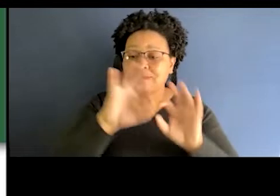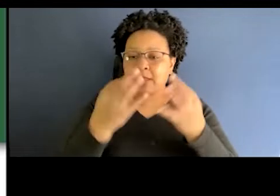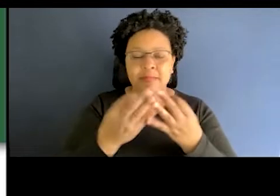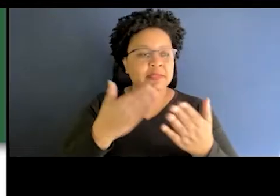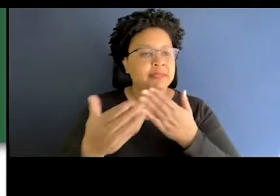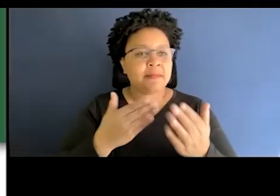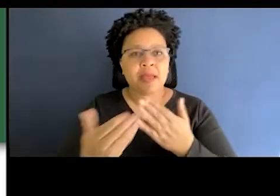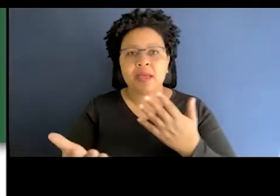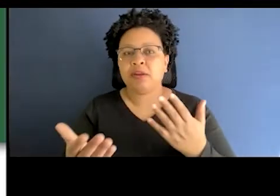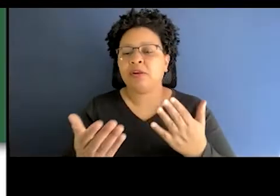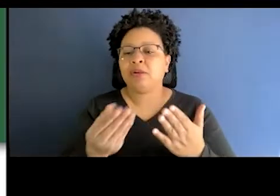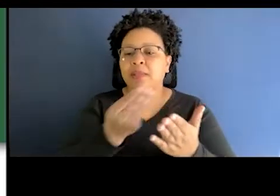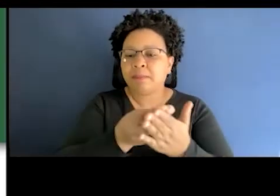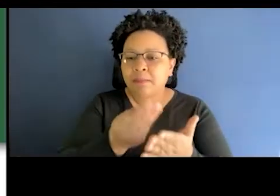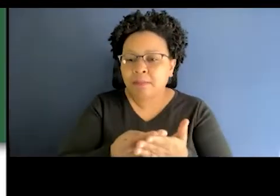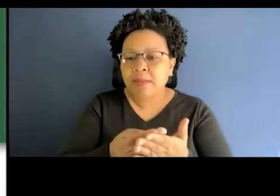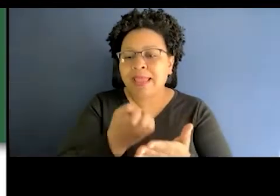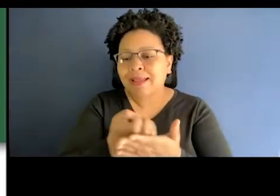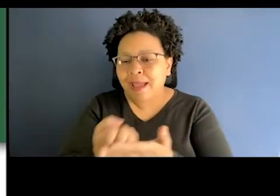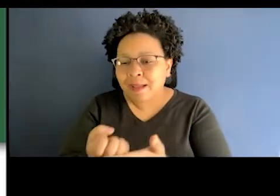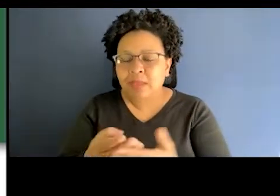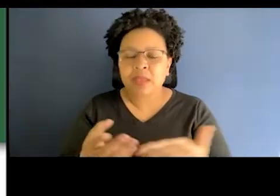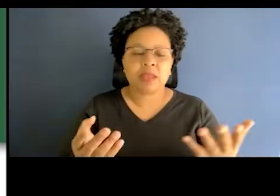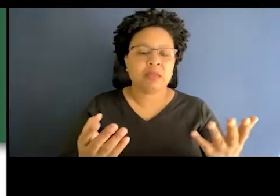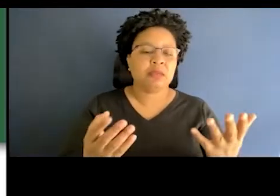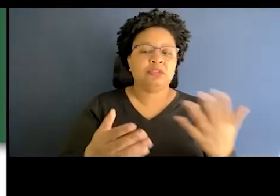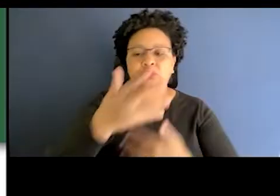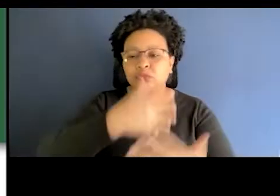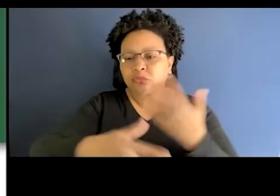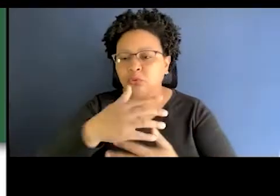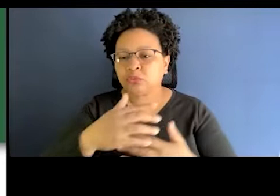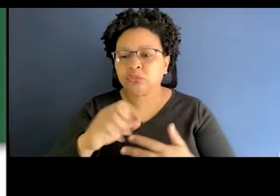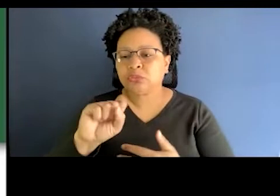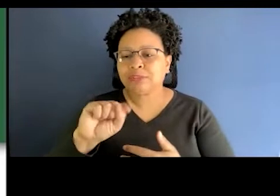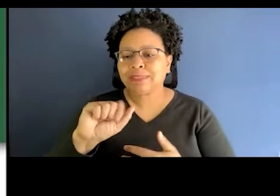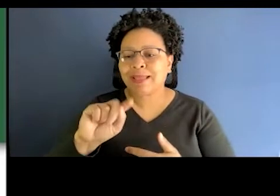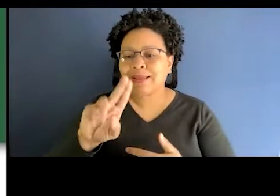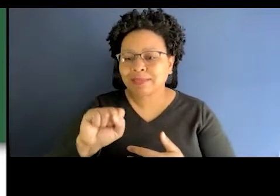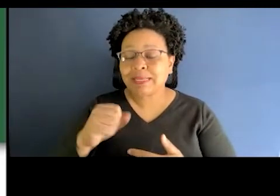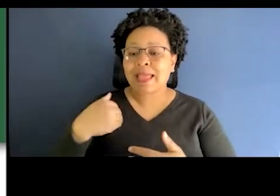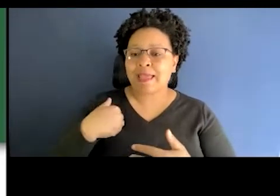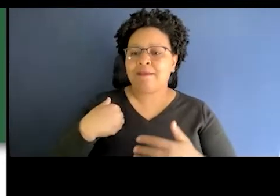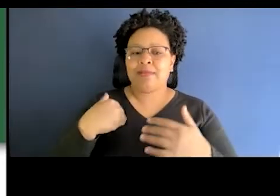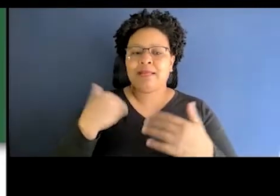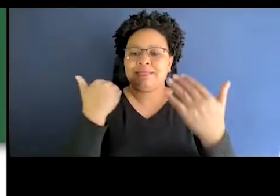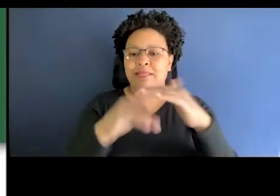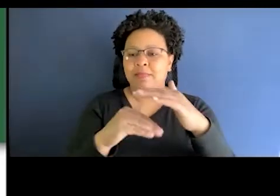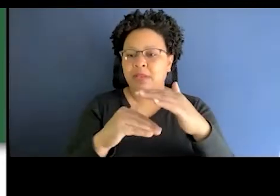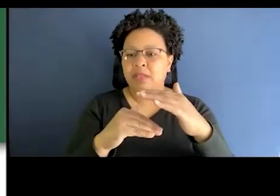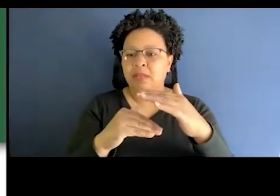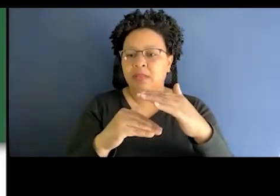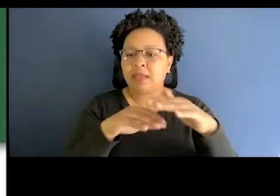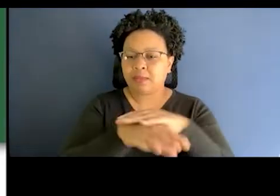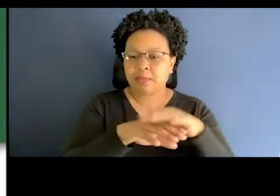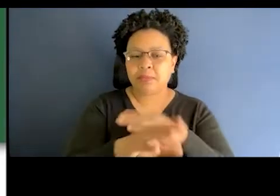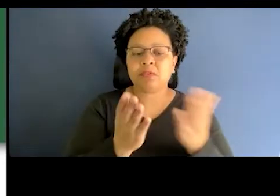socioeconomic status, and still having limited access to services after they finally receive the diagnosis of their children. We